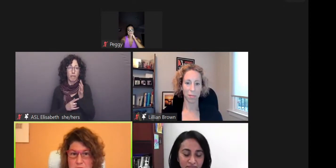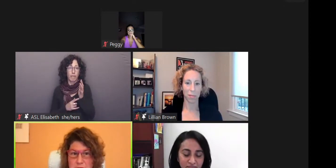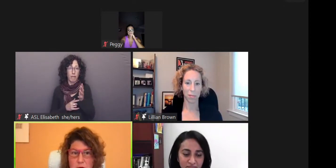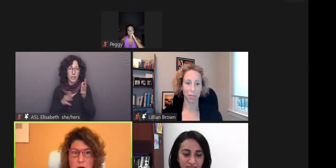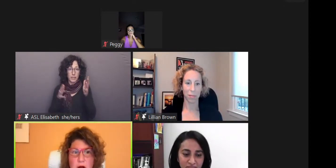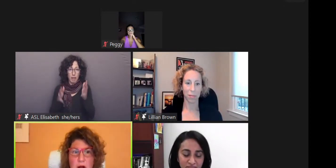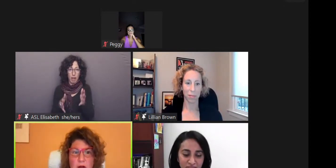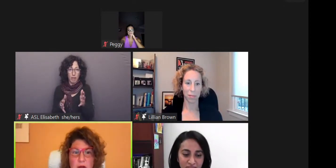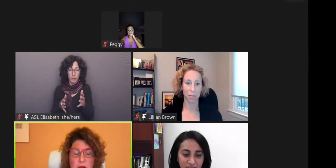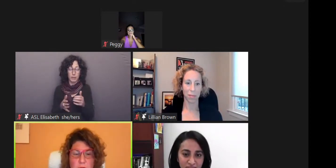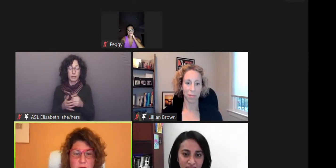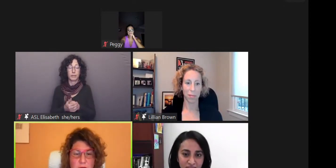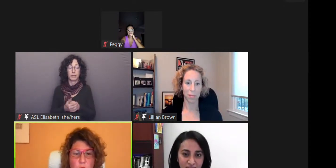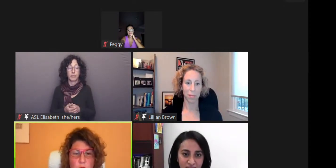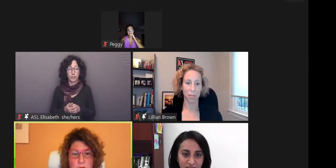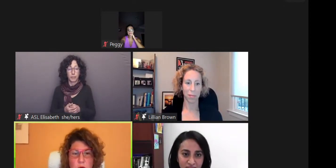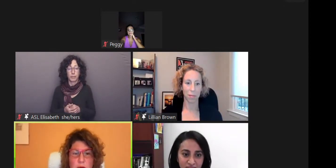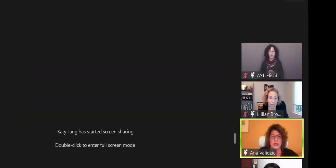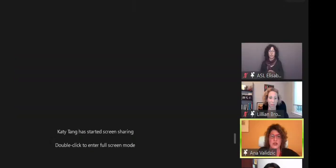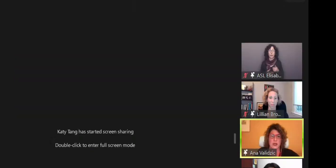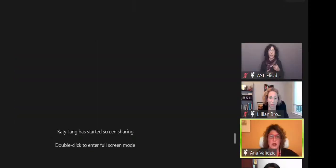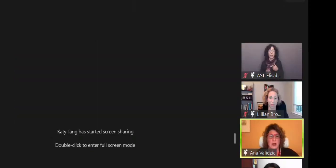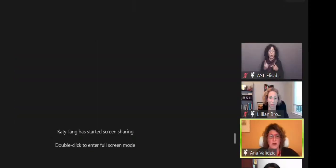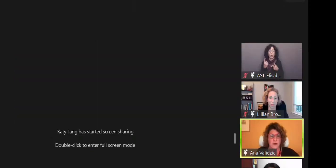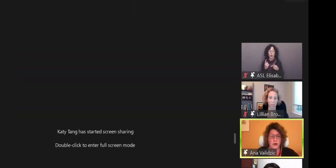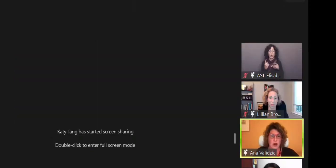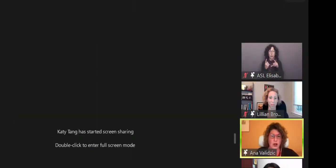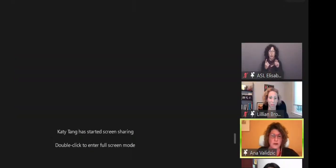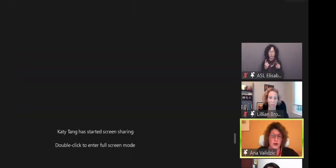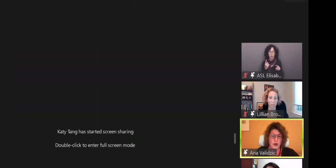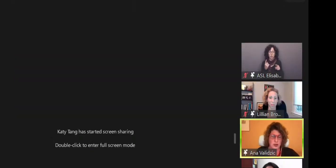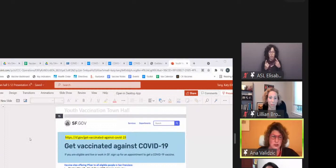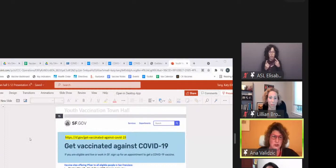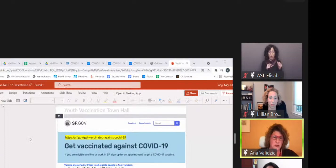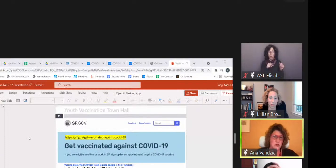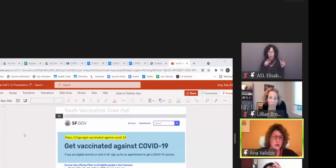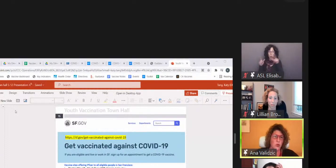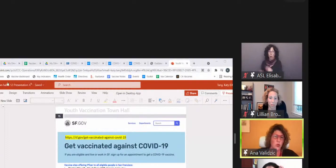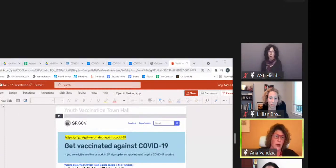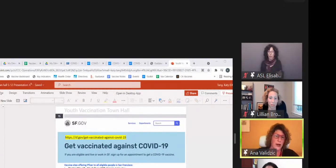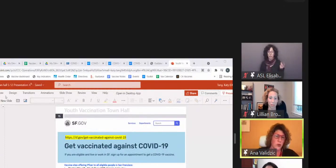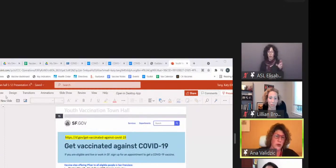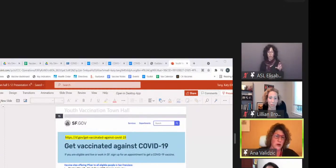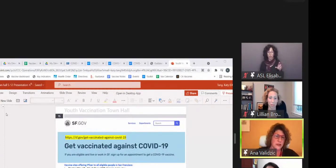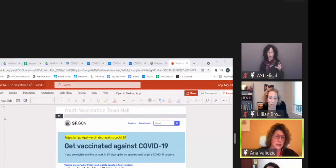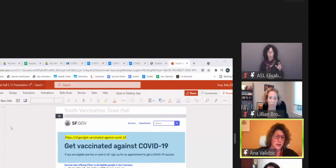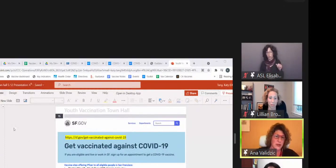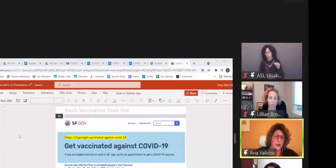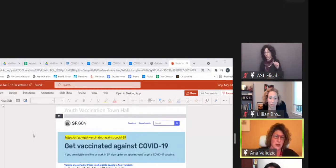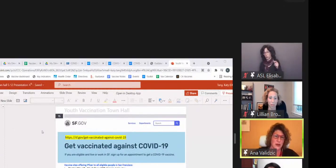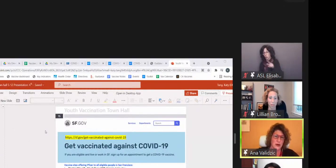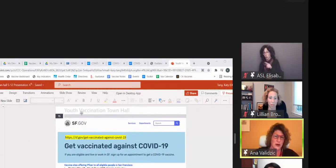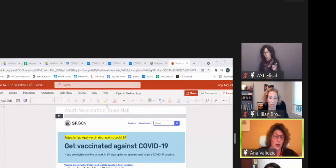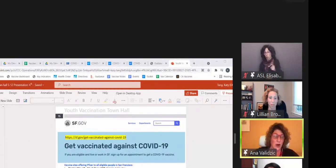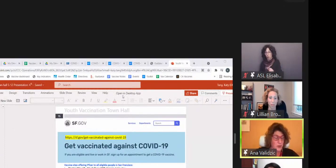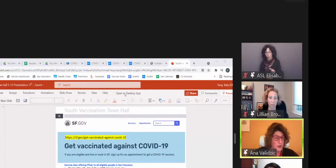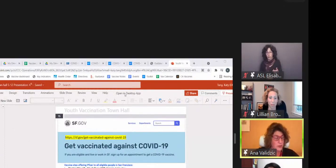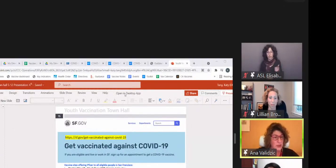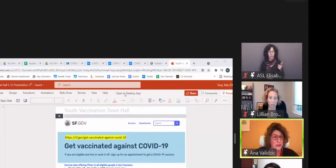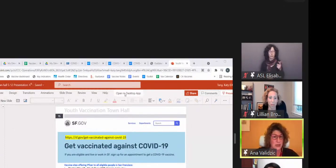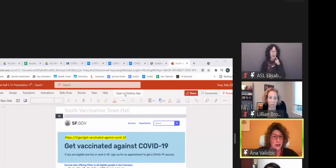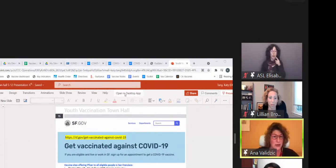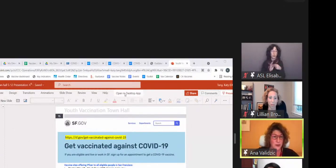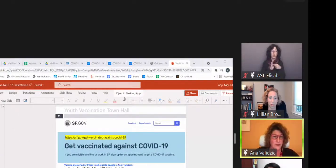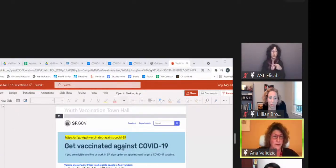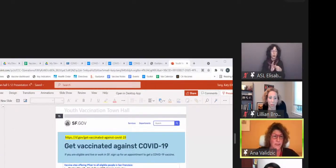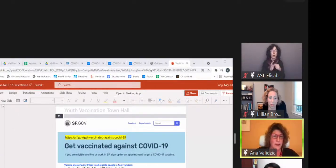left in our town hall, but we have one question for all of our doctors while we are displaying how people